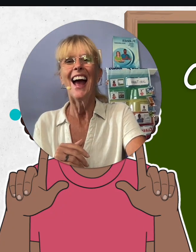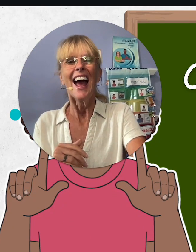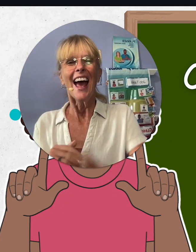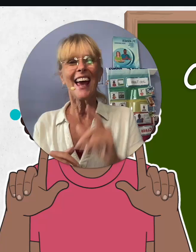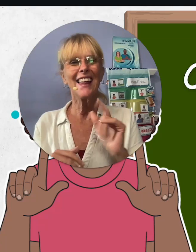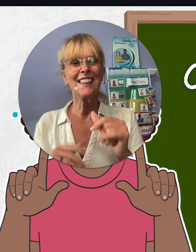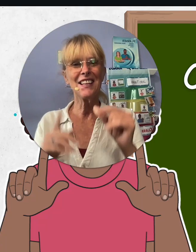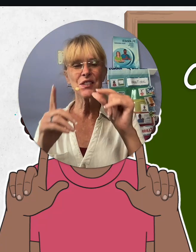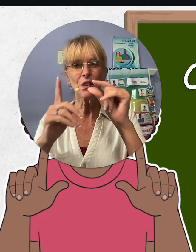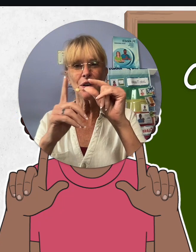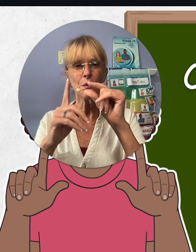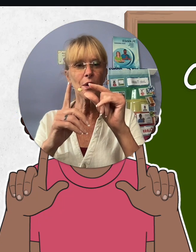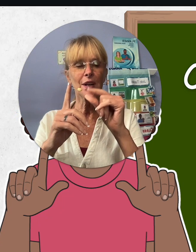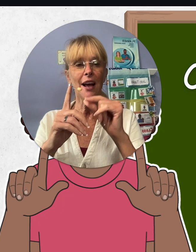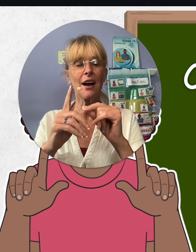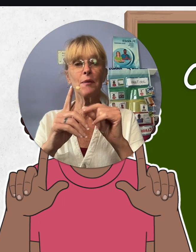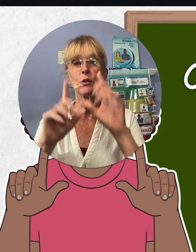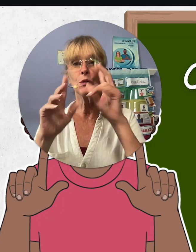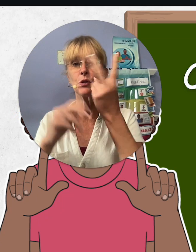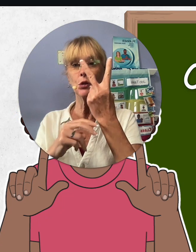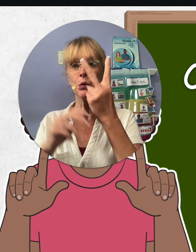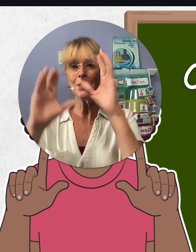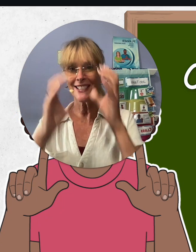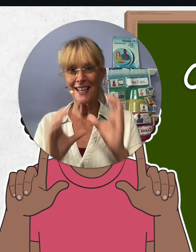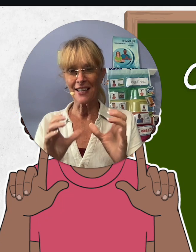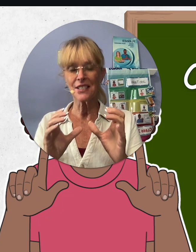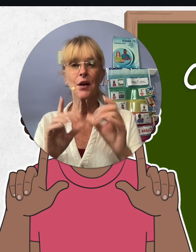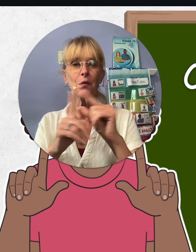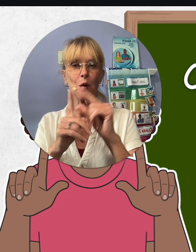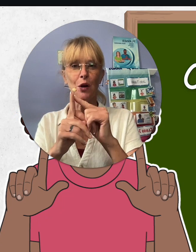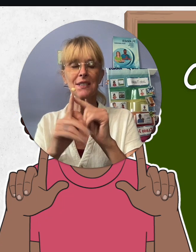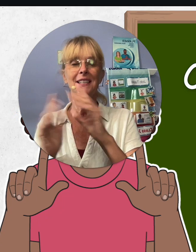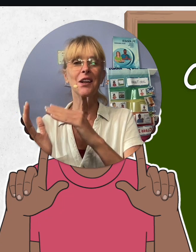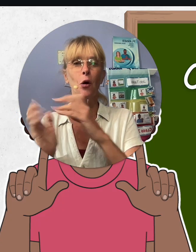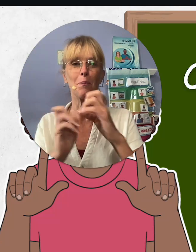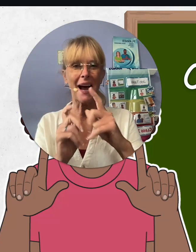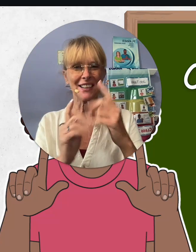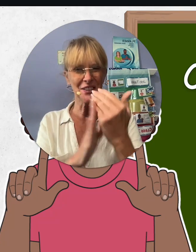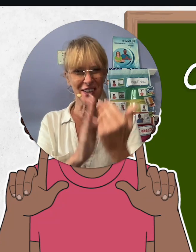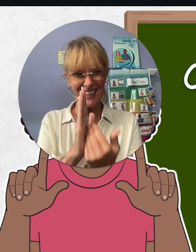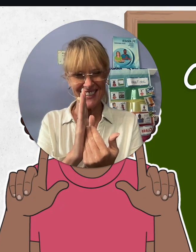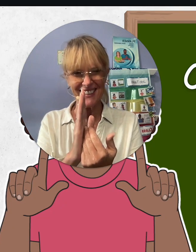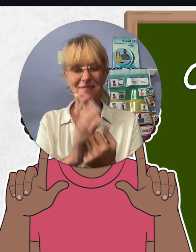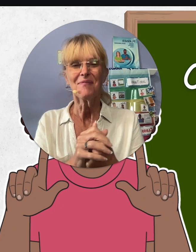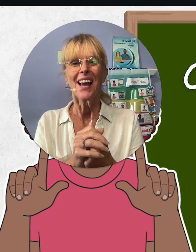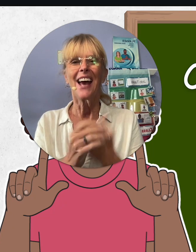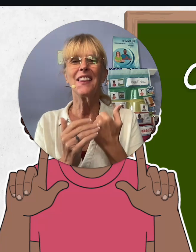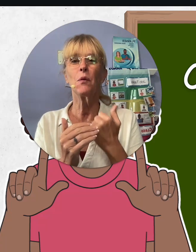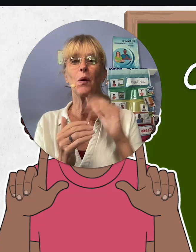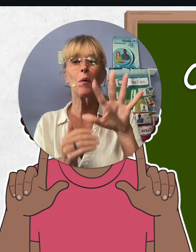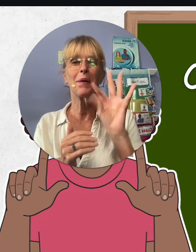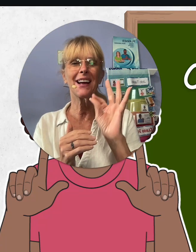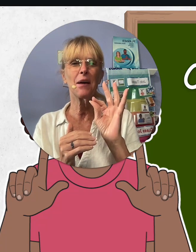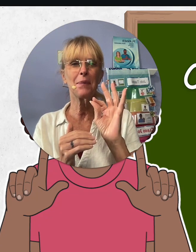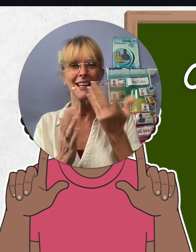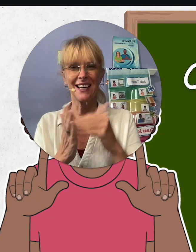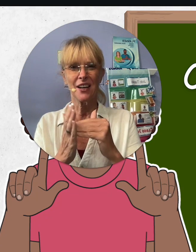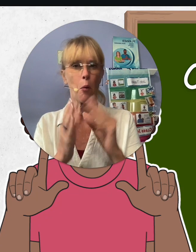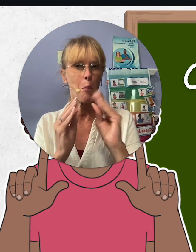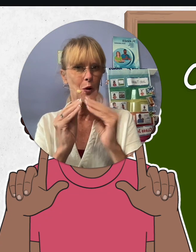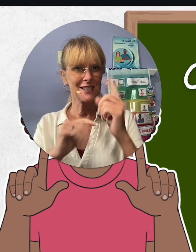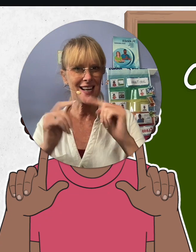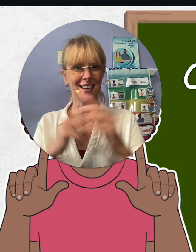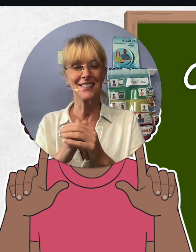Okay. And we're going to do 2 sets of words, then go back to our lesson, and then we will pick up